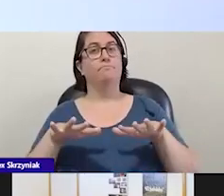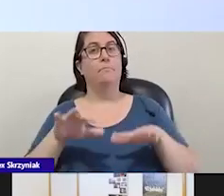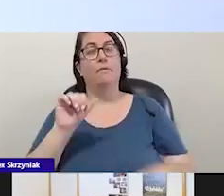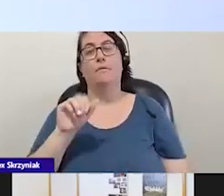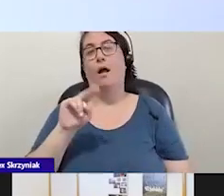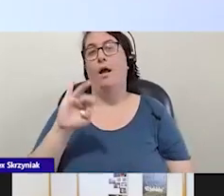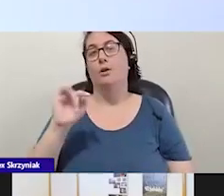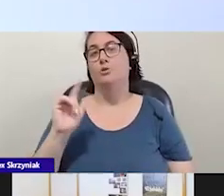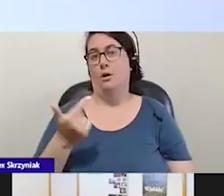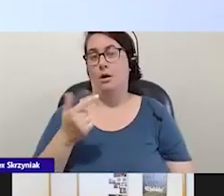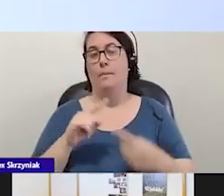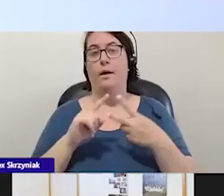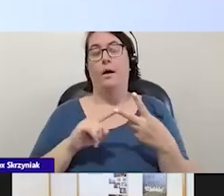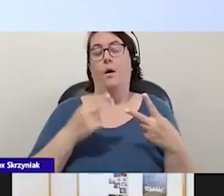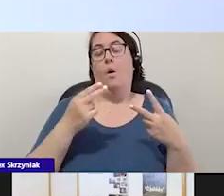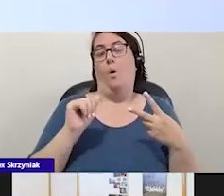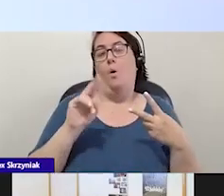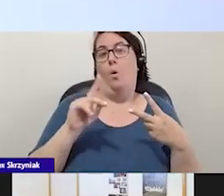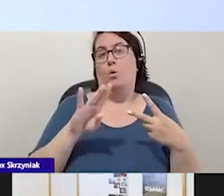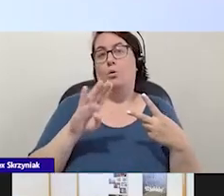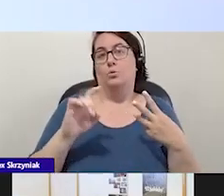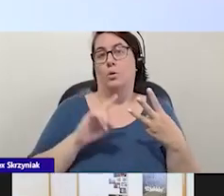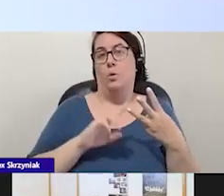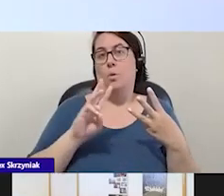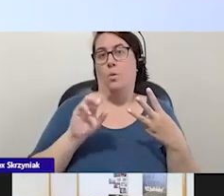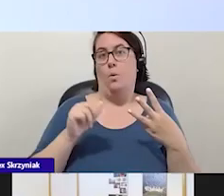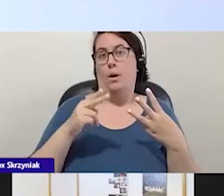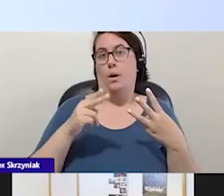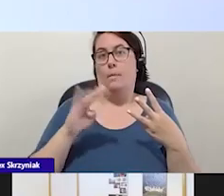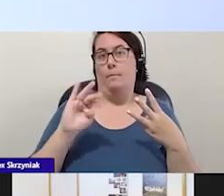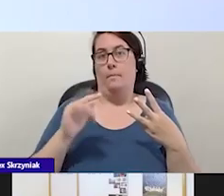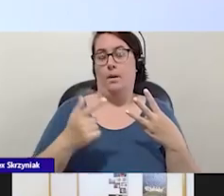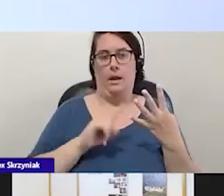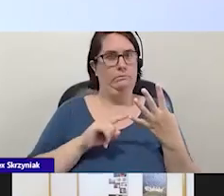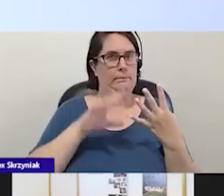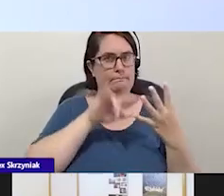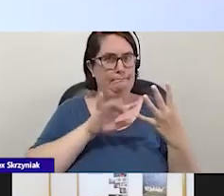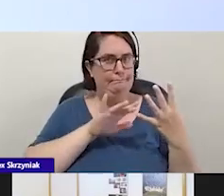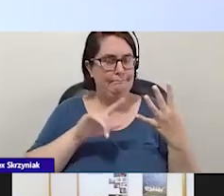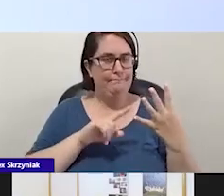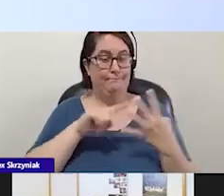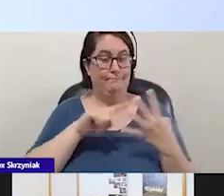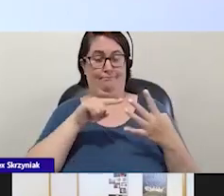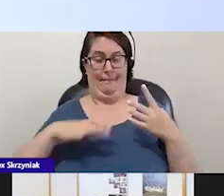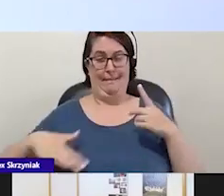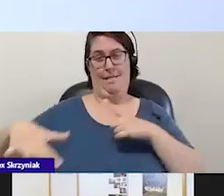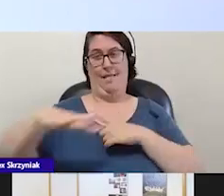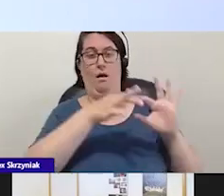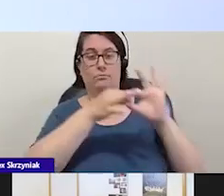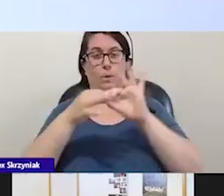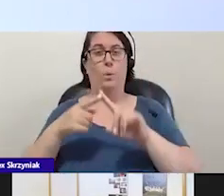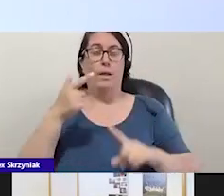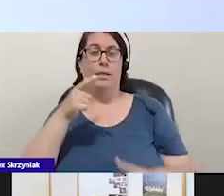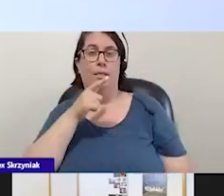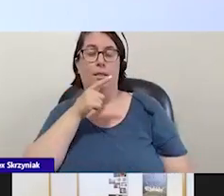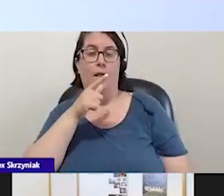Anishinaabe, Haudenosaunee, Lenampewak, and Chungtinn nations. These lands are connected with the London Township